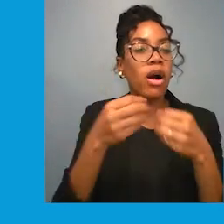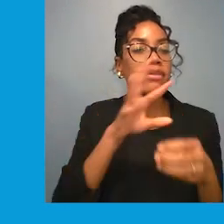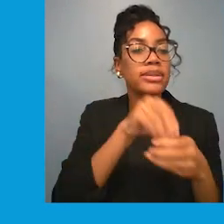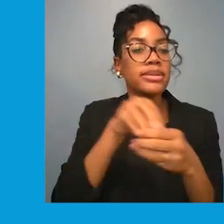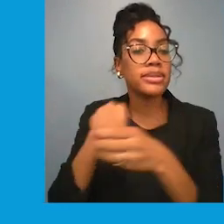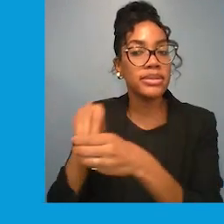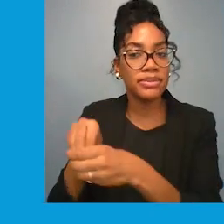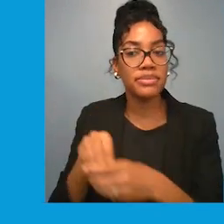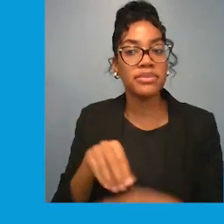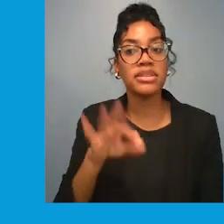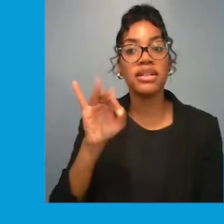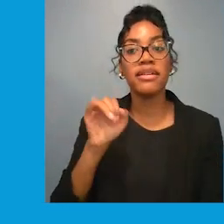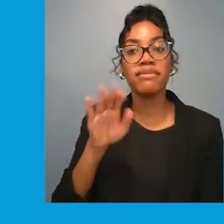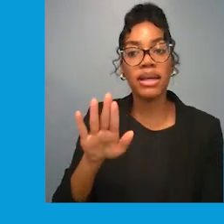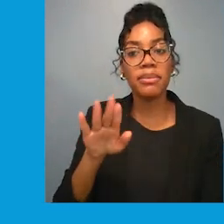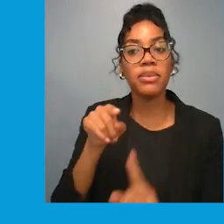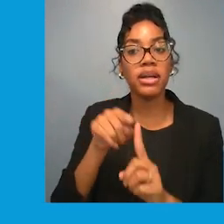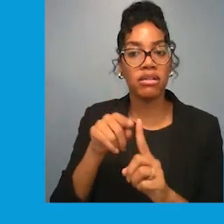2025.